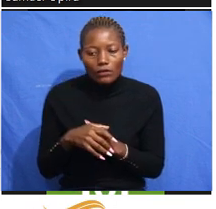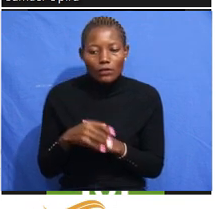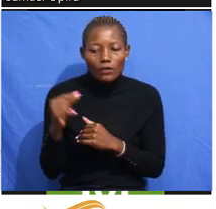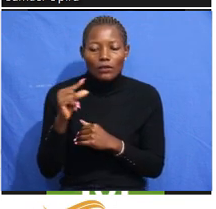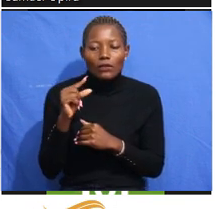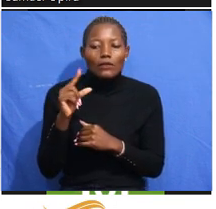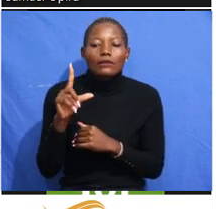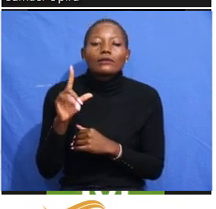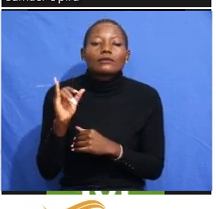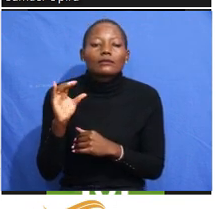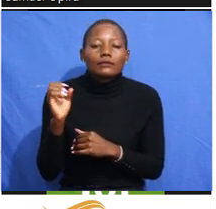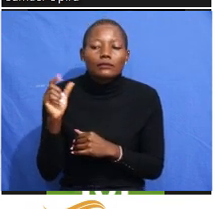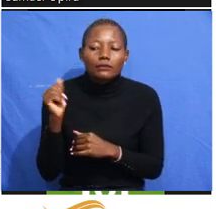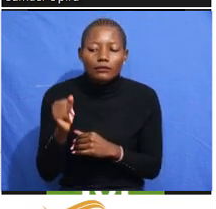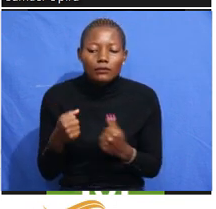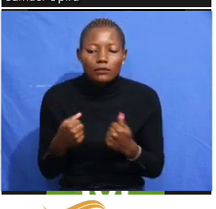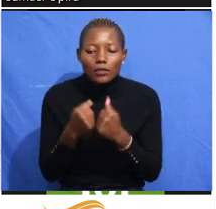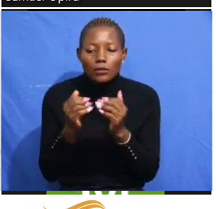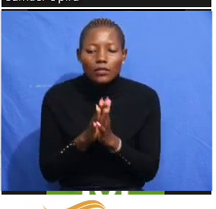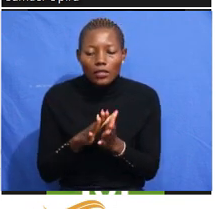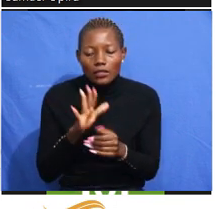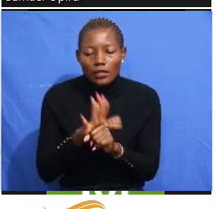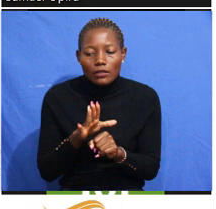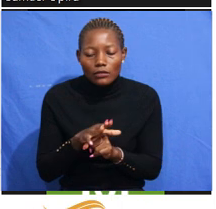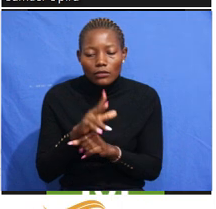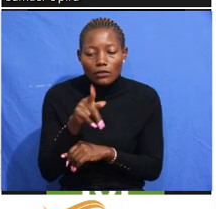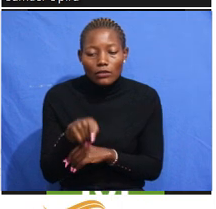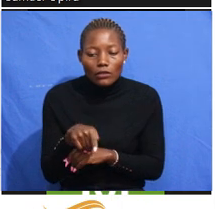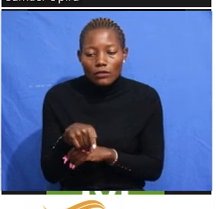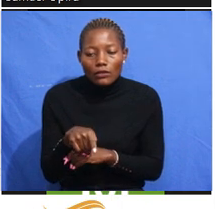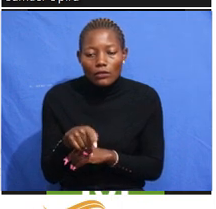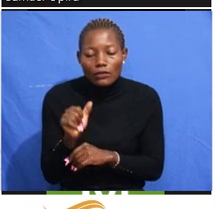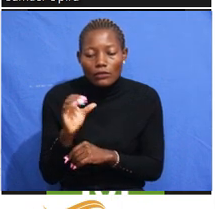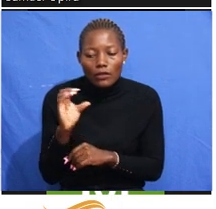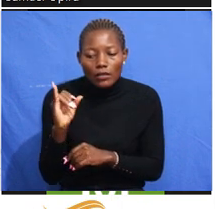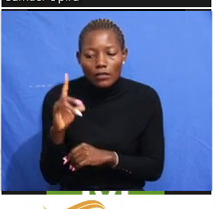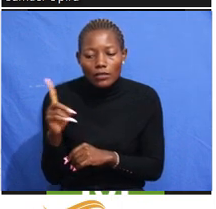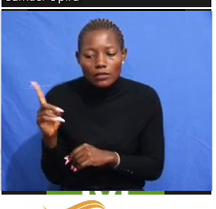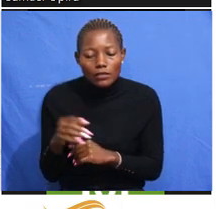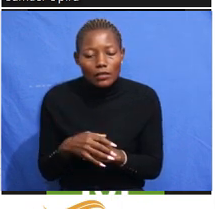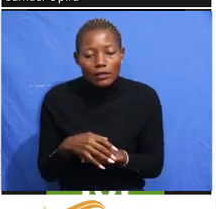place. And a lot of pyruvic acid now is being produced during this time.